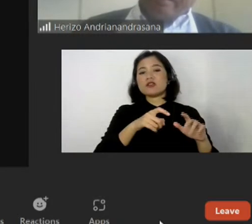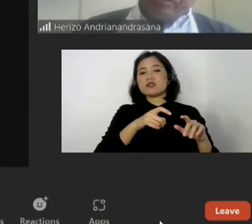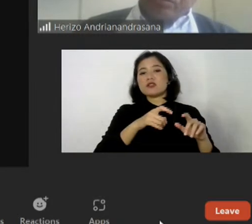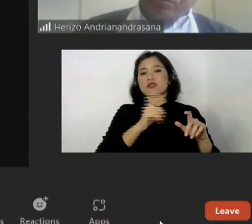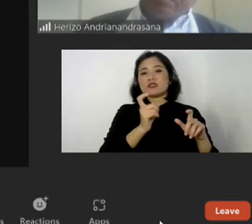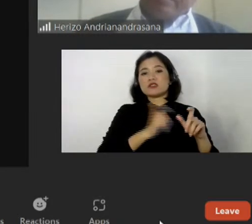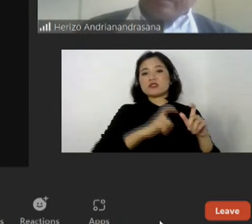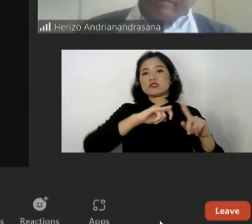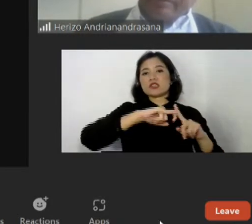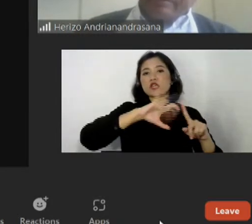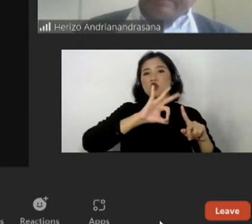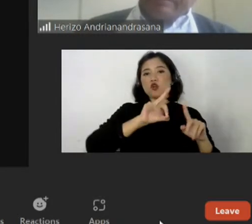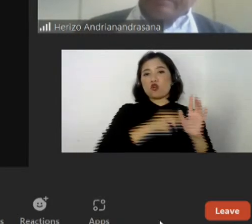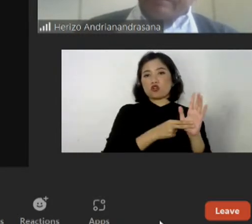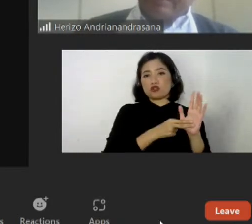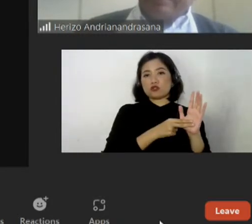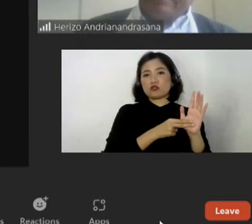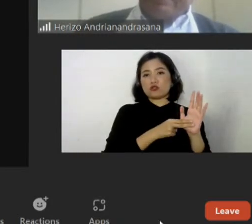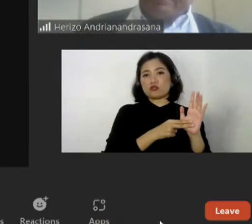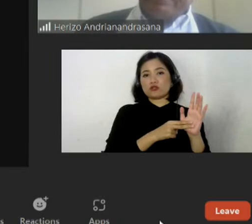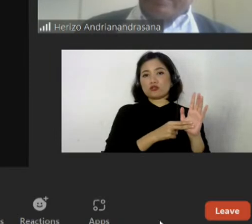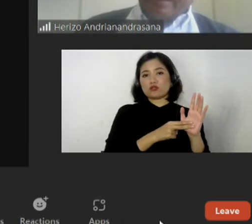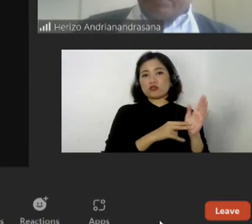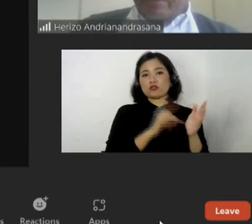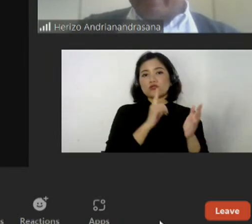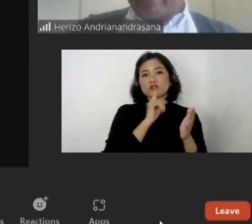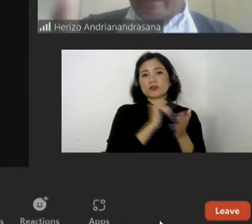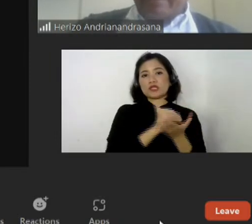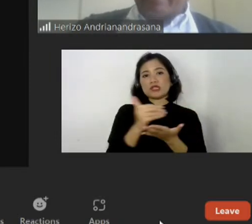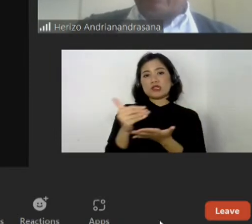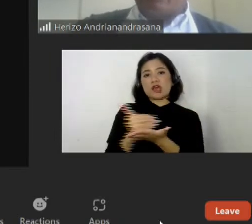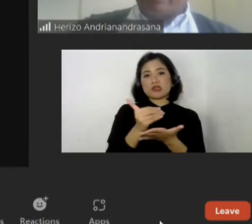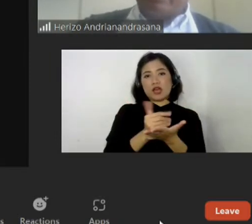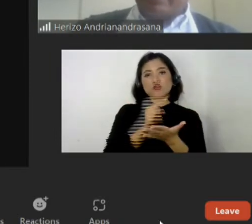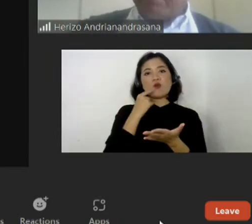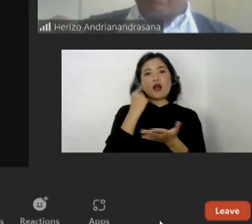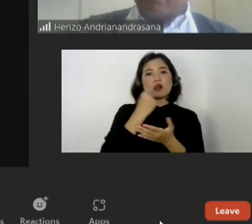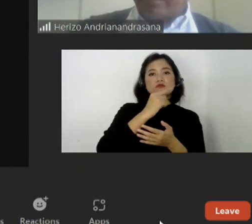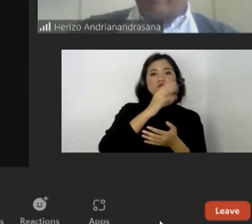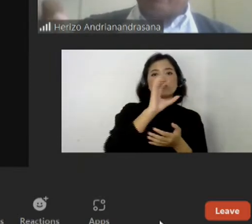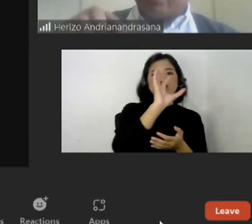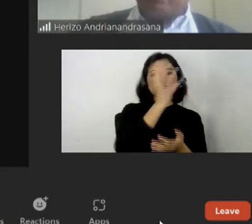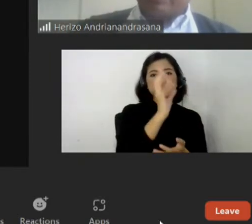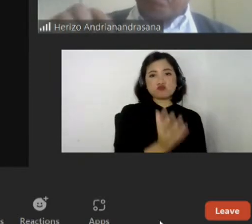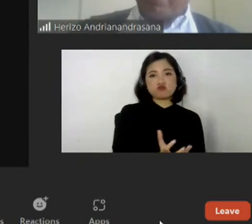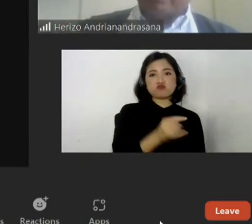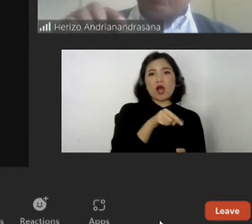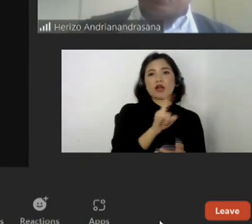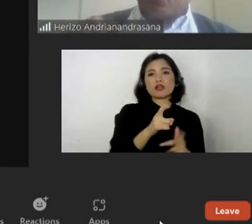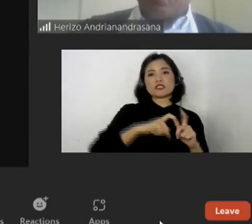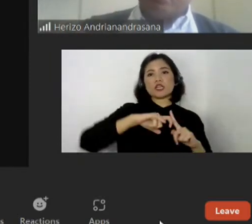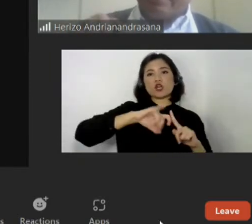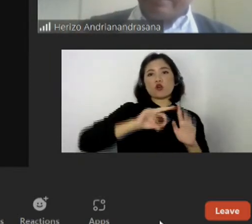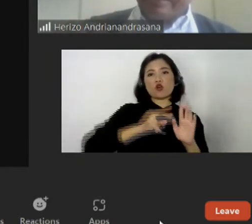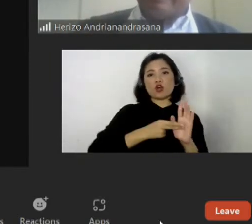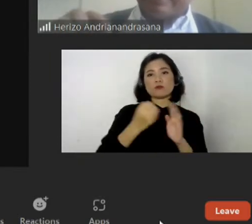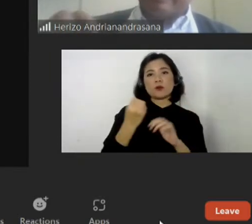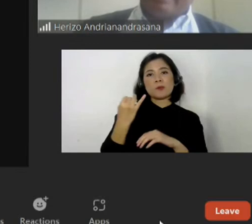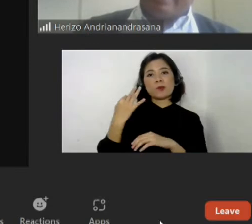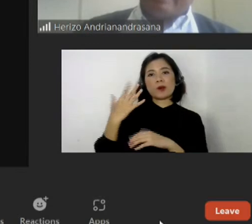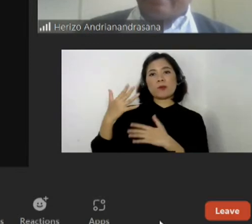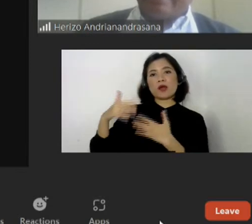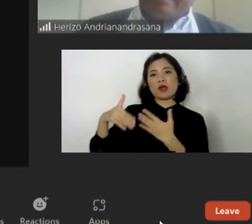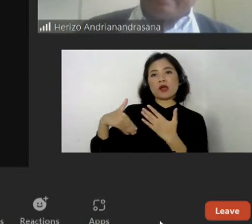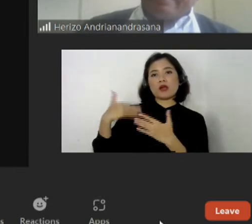tropical storm data. And you can calculate the number of cyclones that pass through